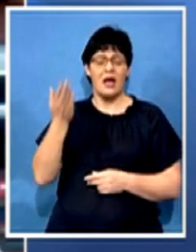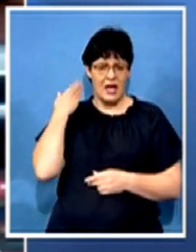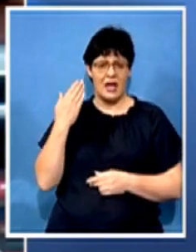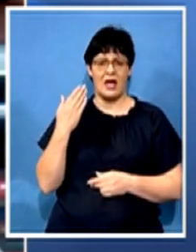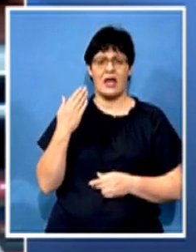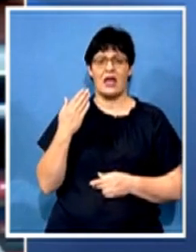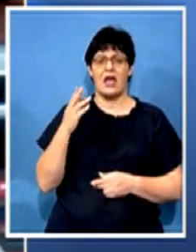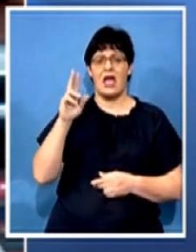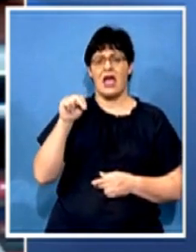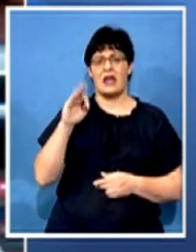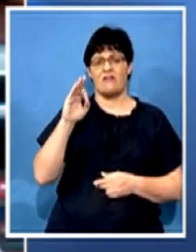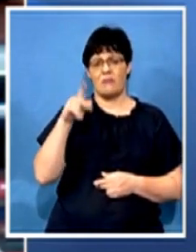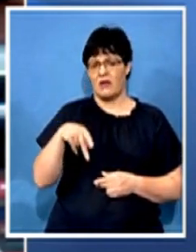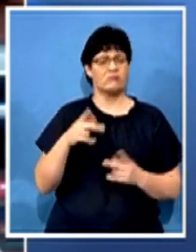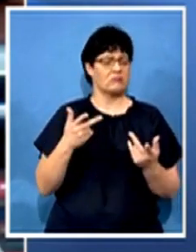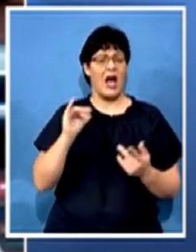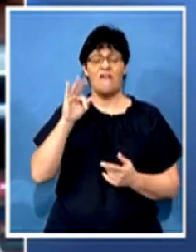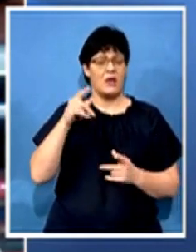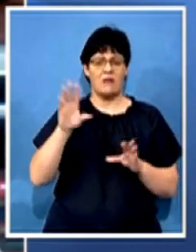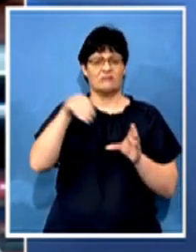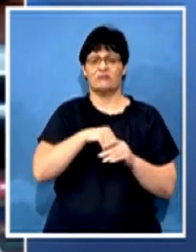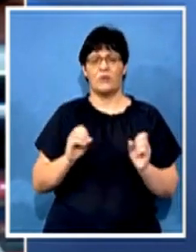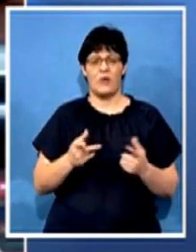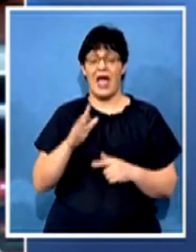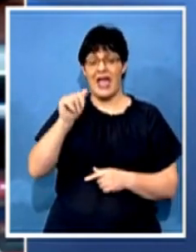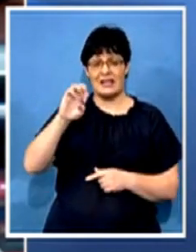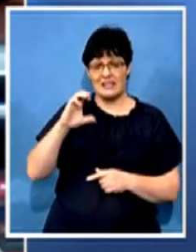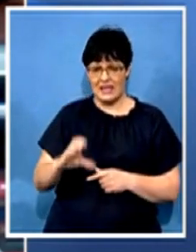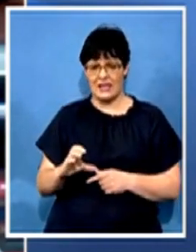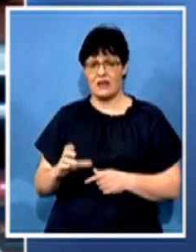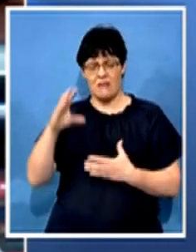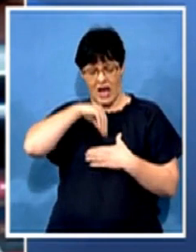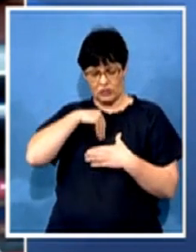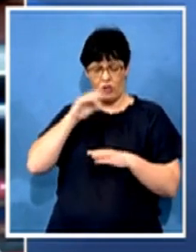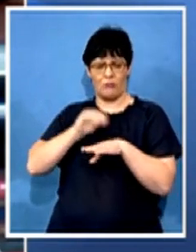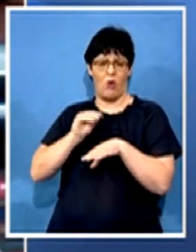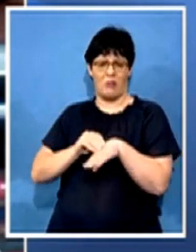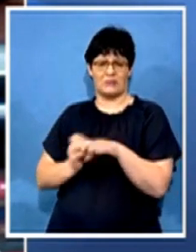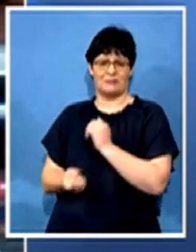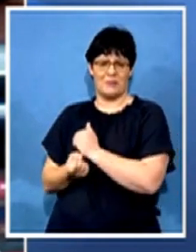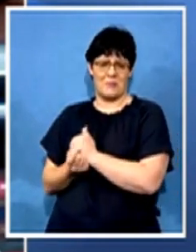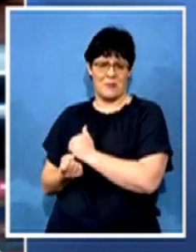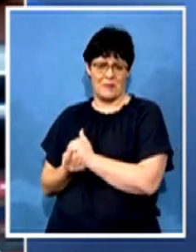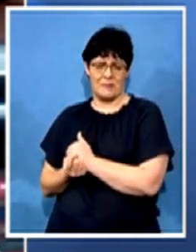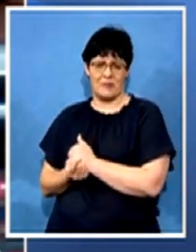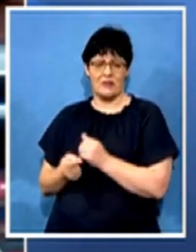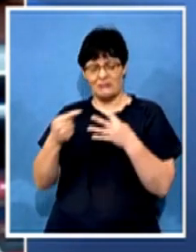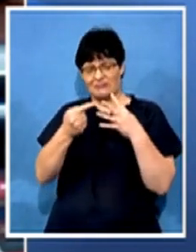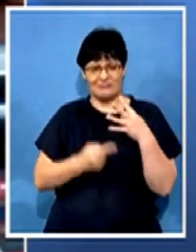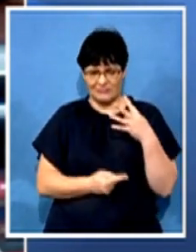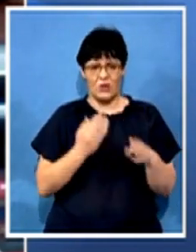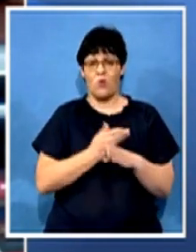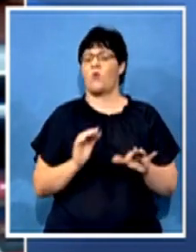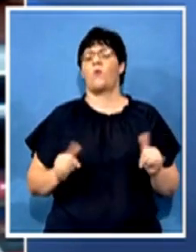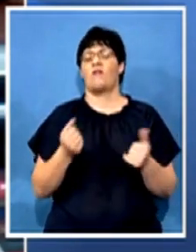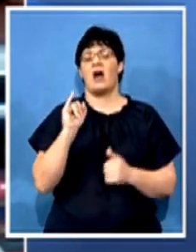reasons. And then the ANC had its own internal problems to deal with. And all of those factors worked well for the IFP. And since